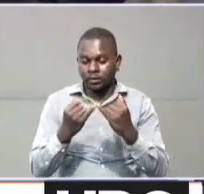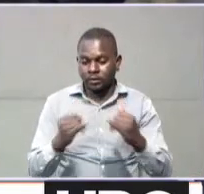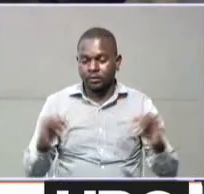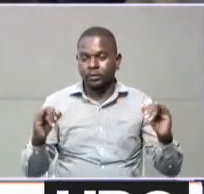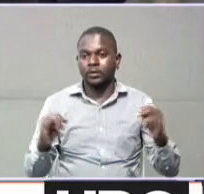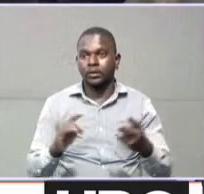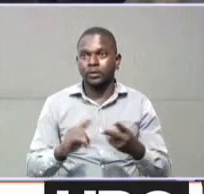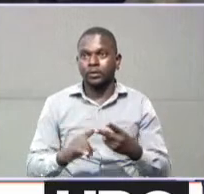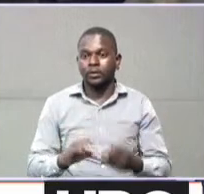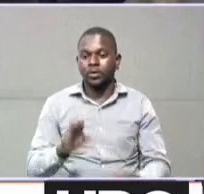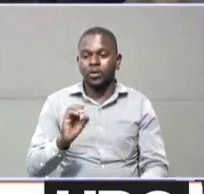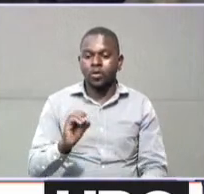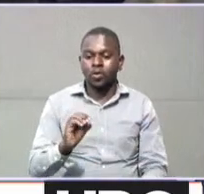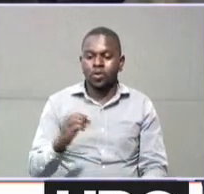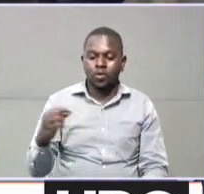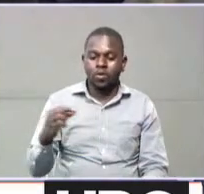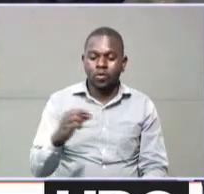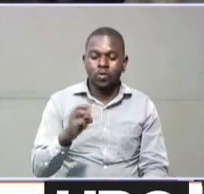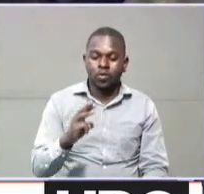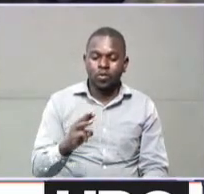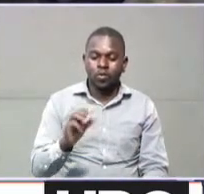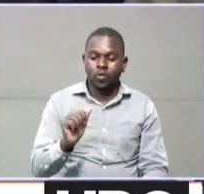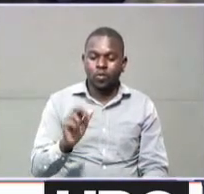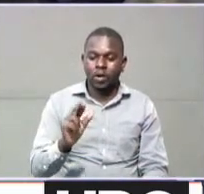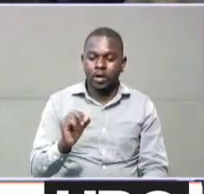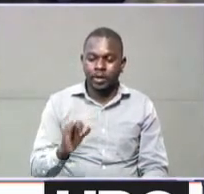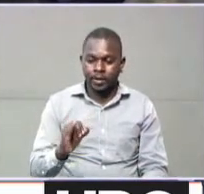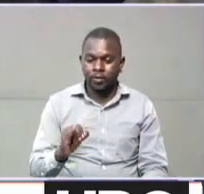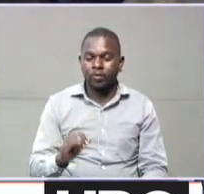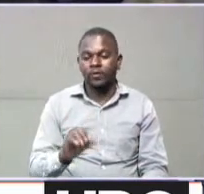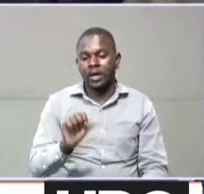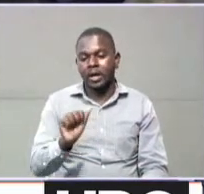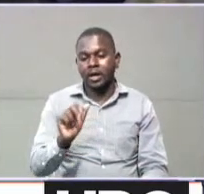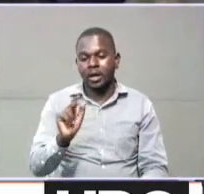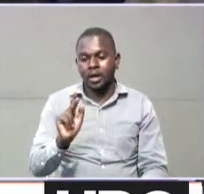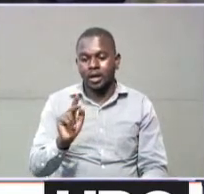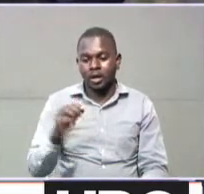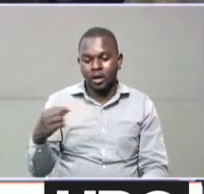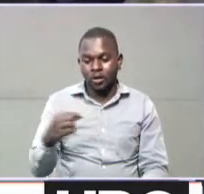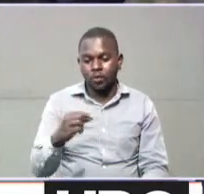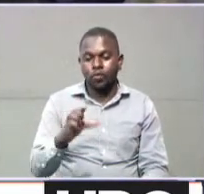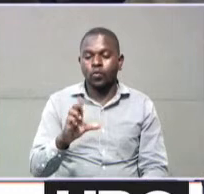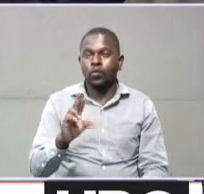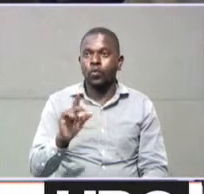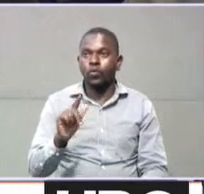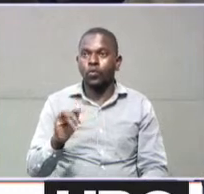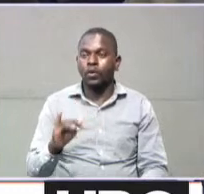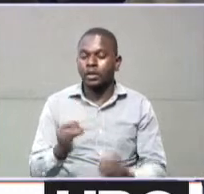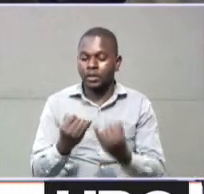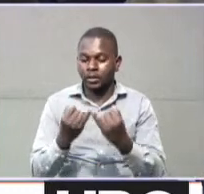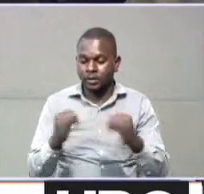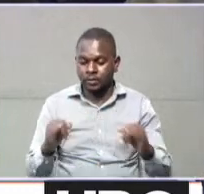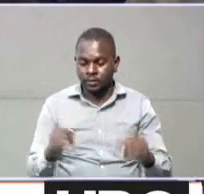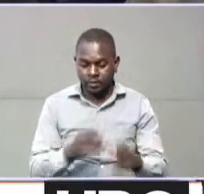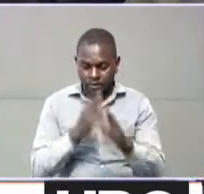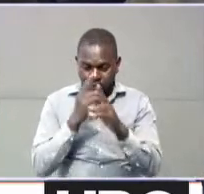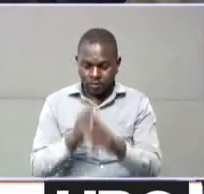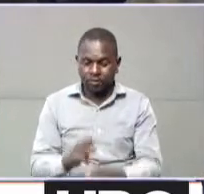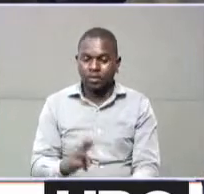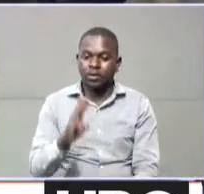honorable ogwari polycup of gulay county independent the honorable